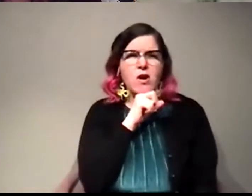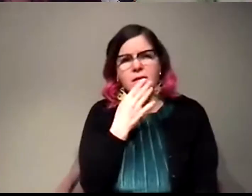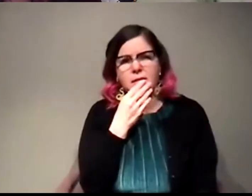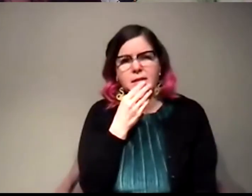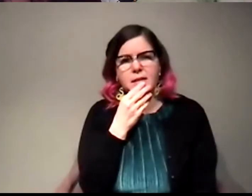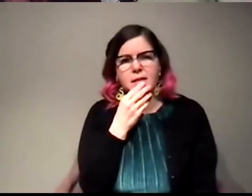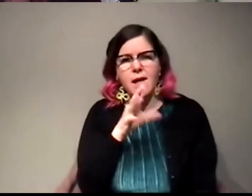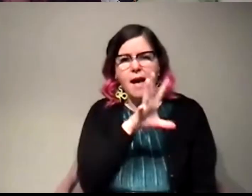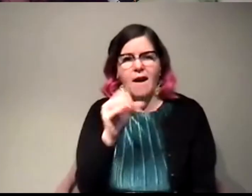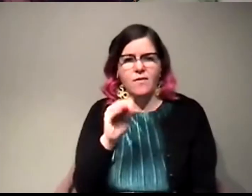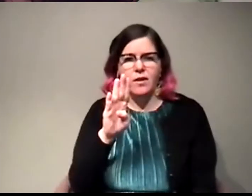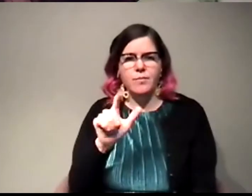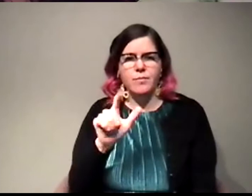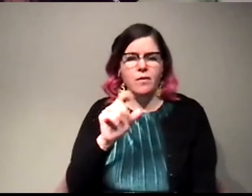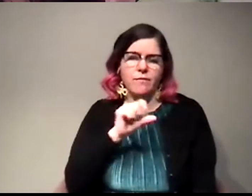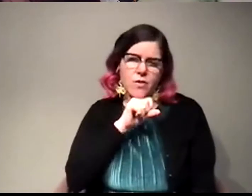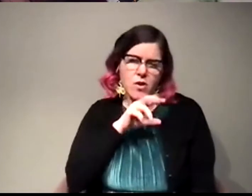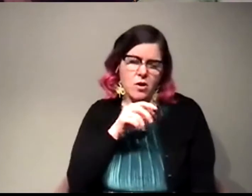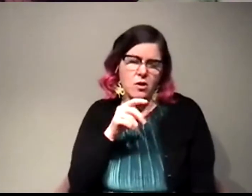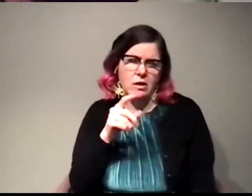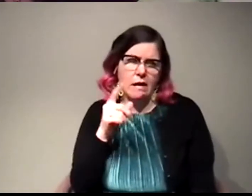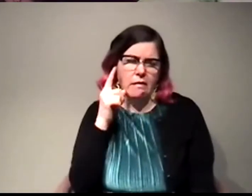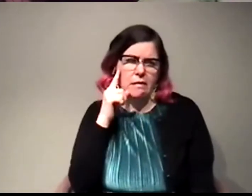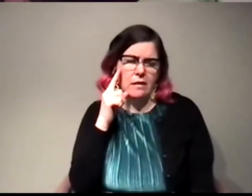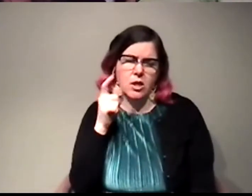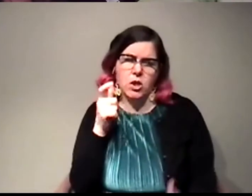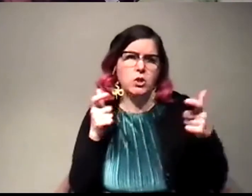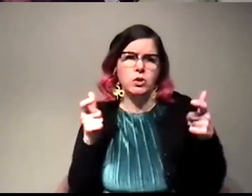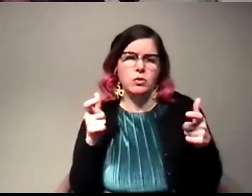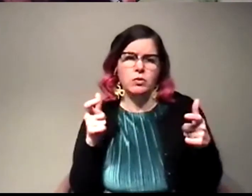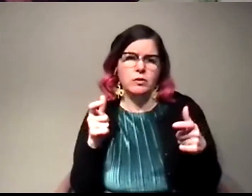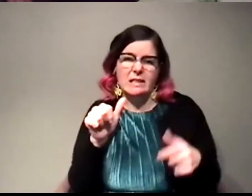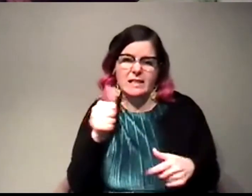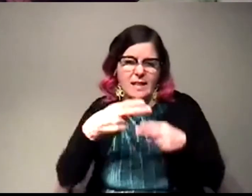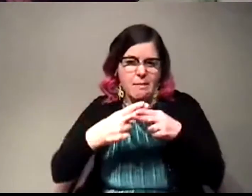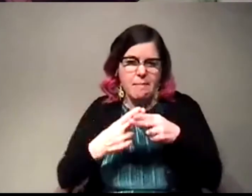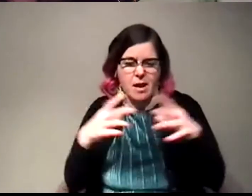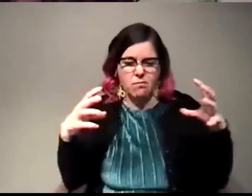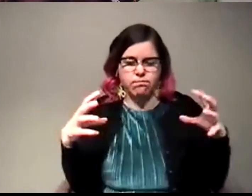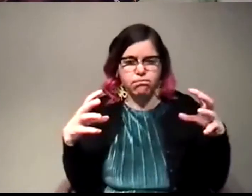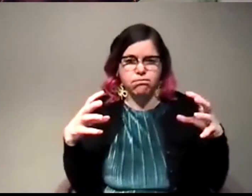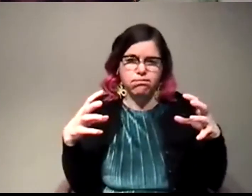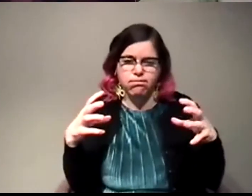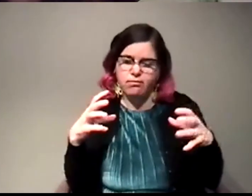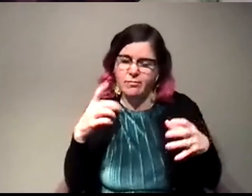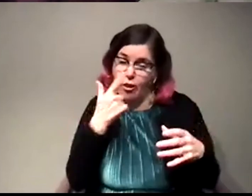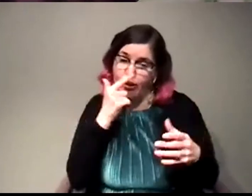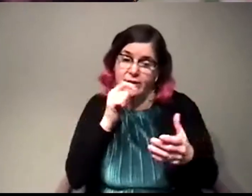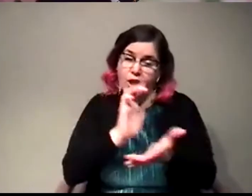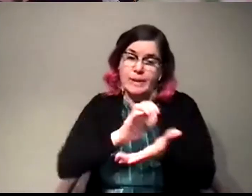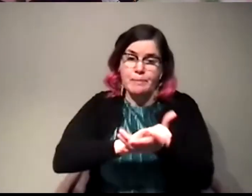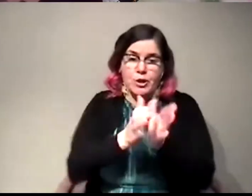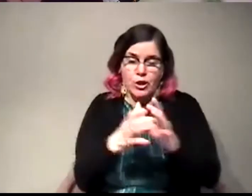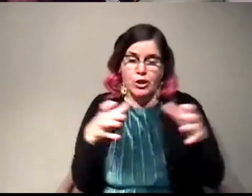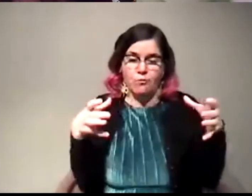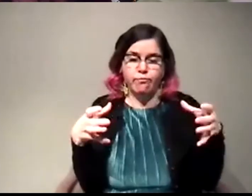African bullfrog, at least just offhand. They're humongous, like upwards of 10 pounds. Big cheeseburger of a frog. So they're really cool